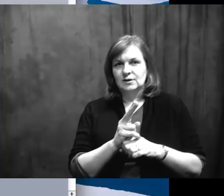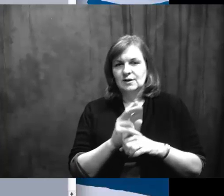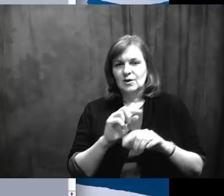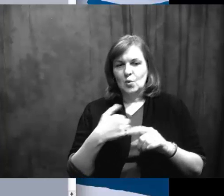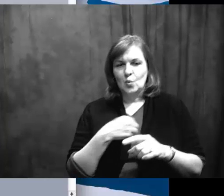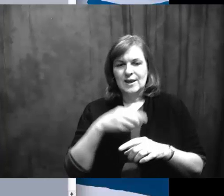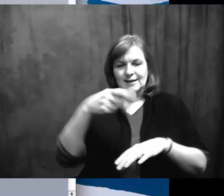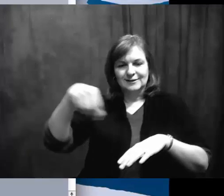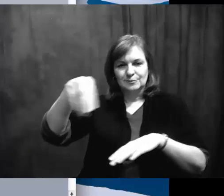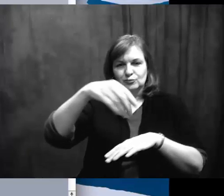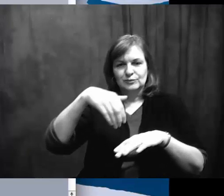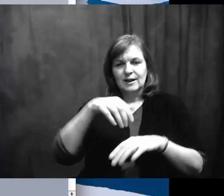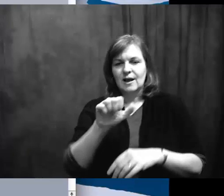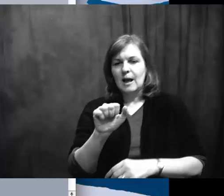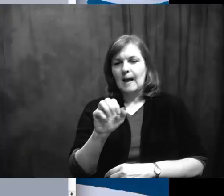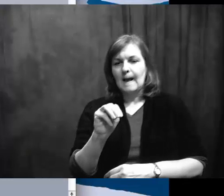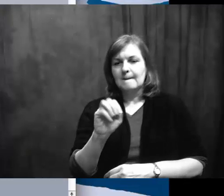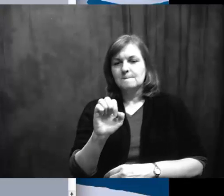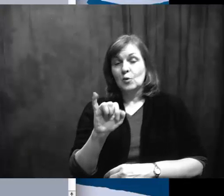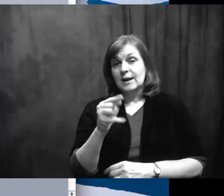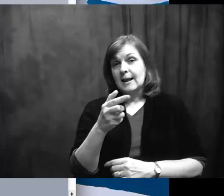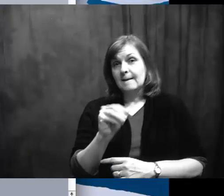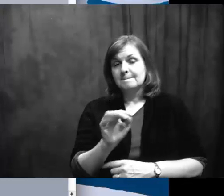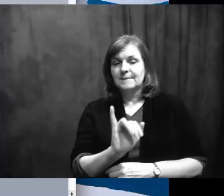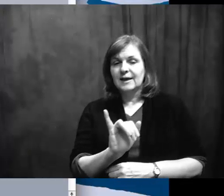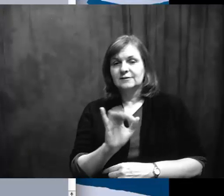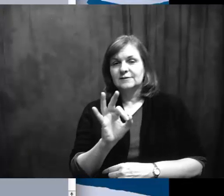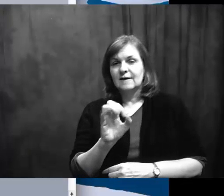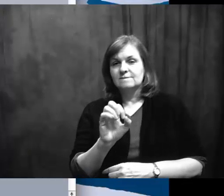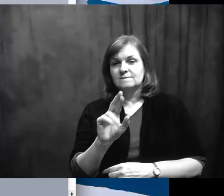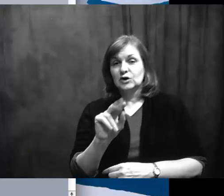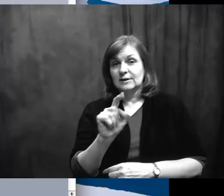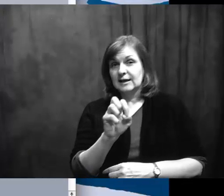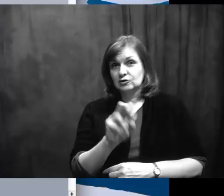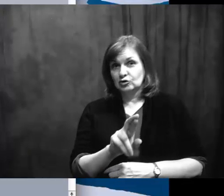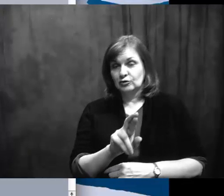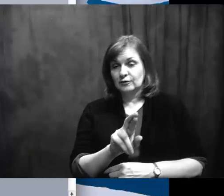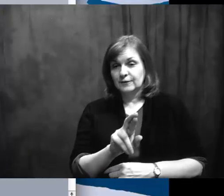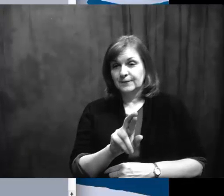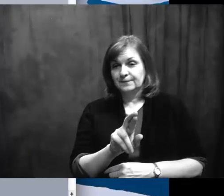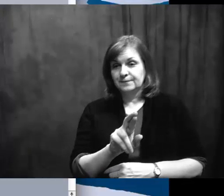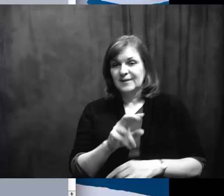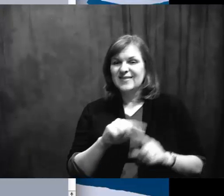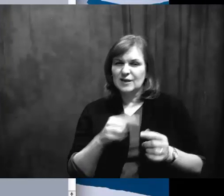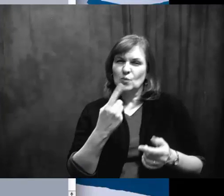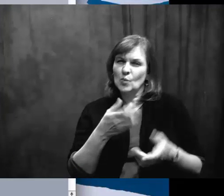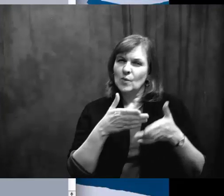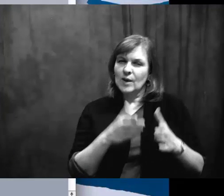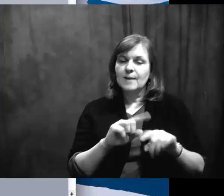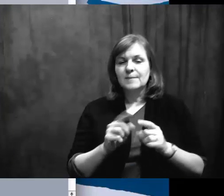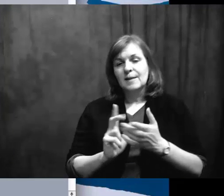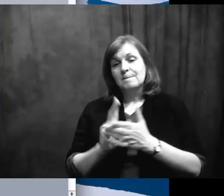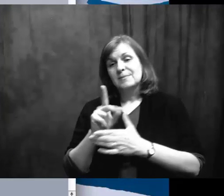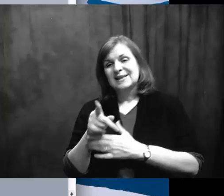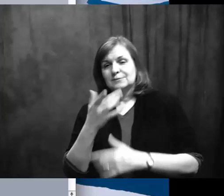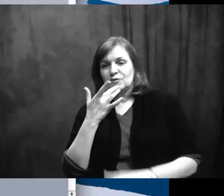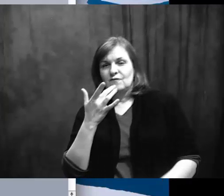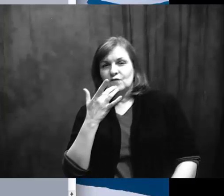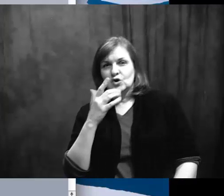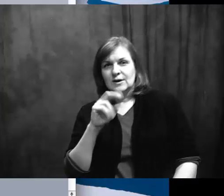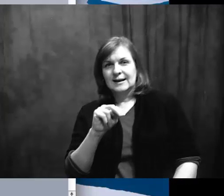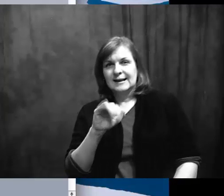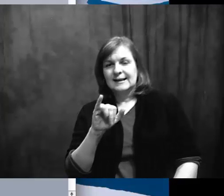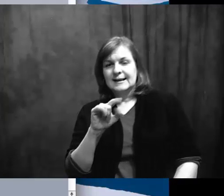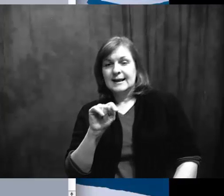efficiently. We actually apply ammonium as a fertilizer. So this is a decent way, but if they had